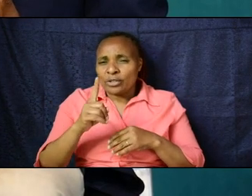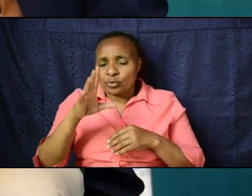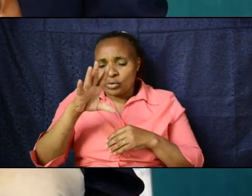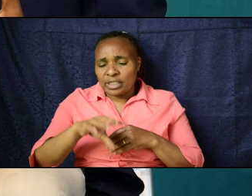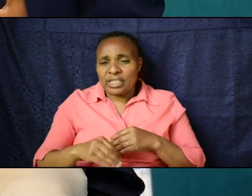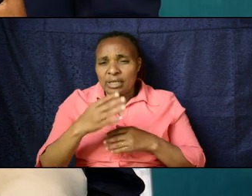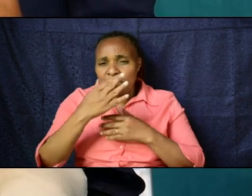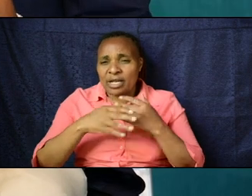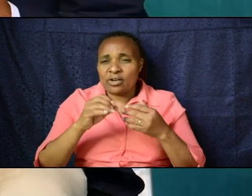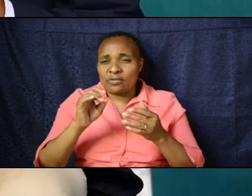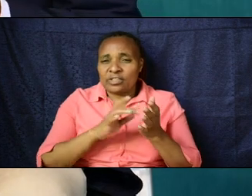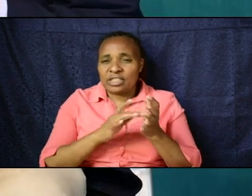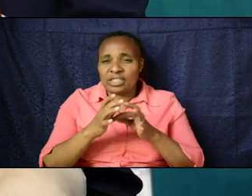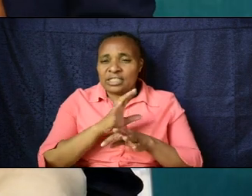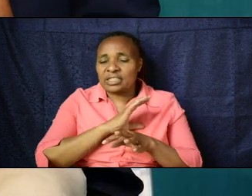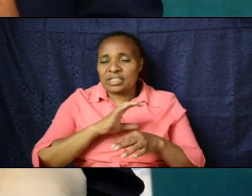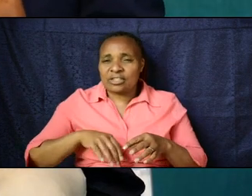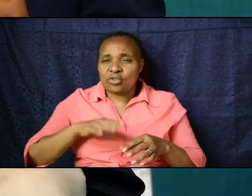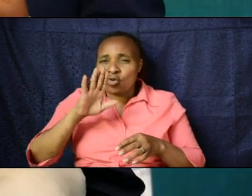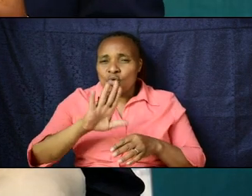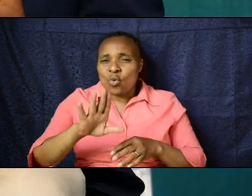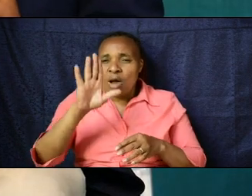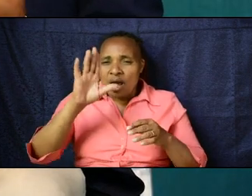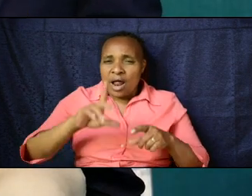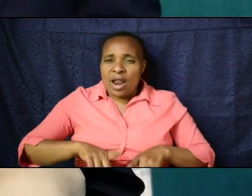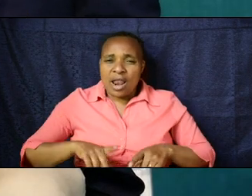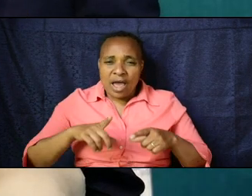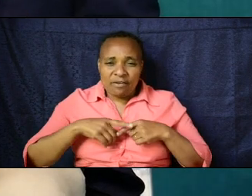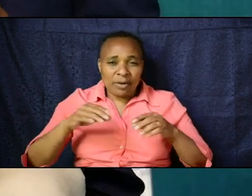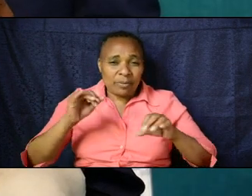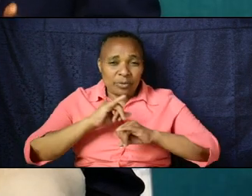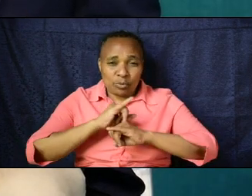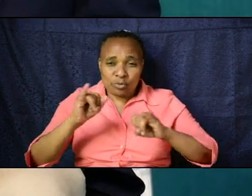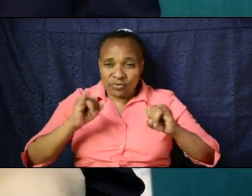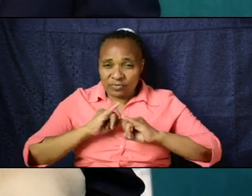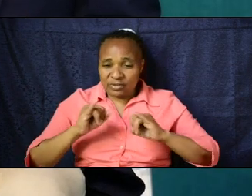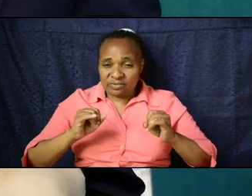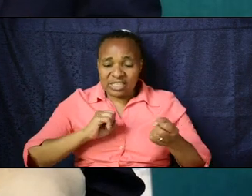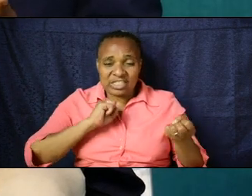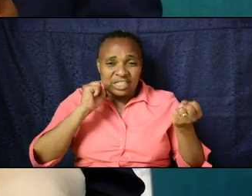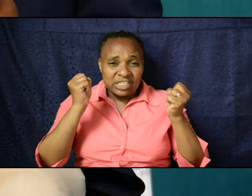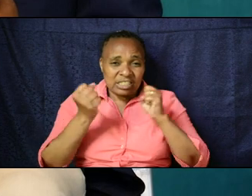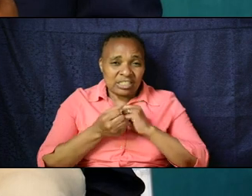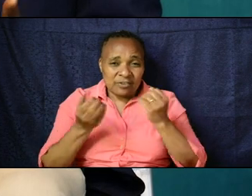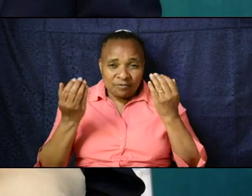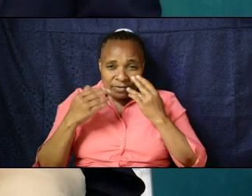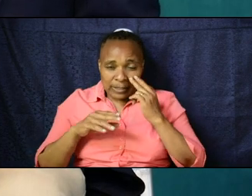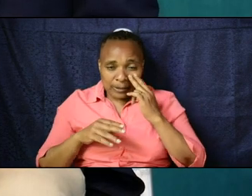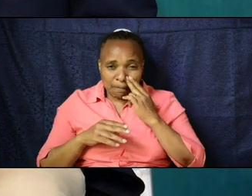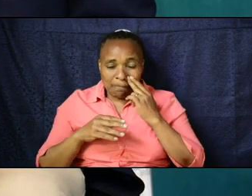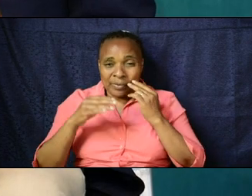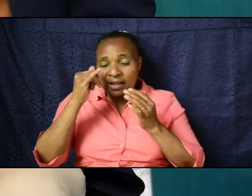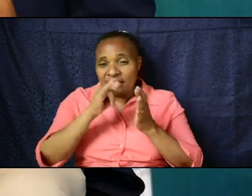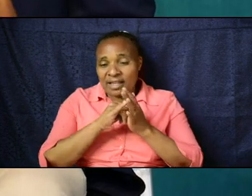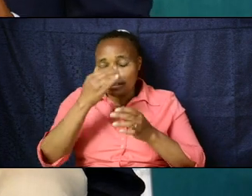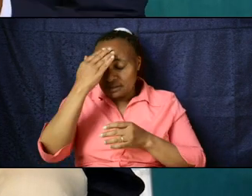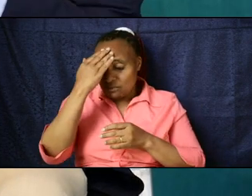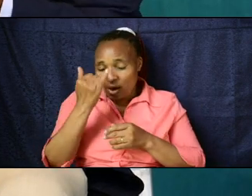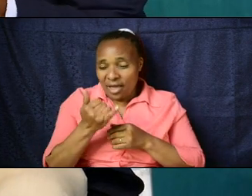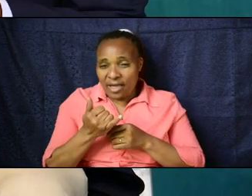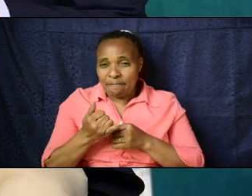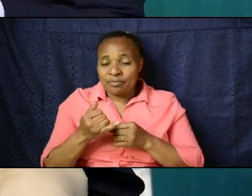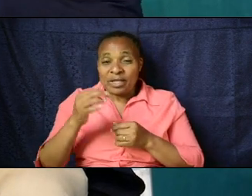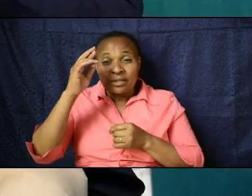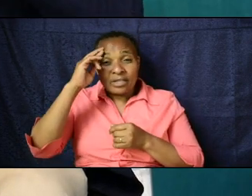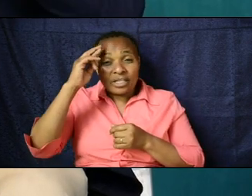Christ, it's like your life has been purified. It has been changed. And that's the main reason as to why they